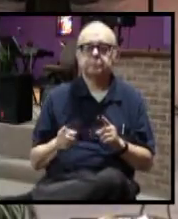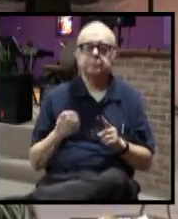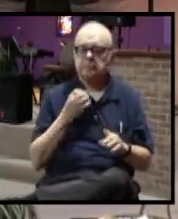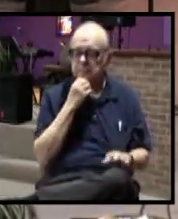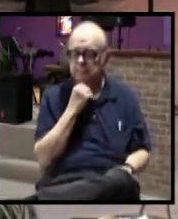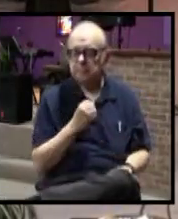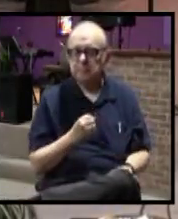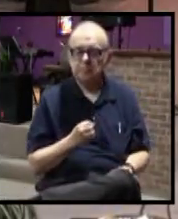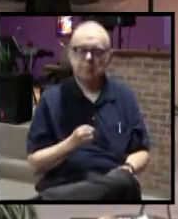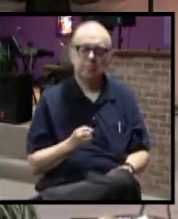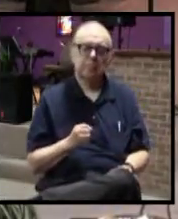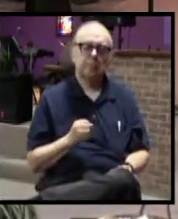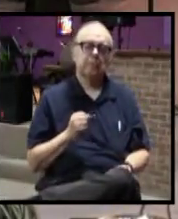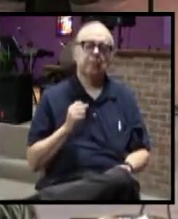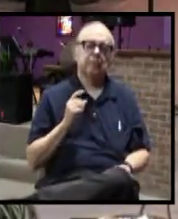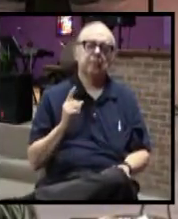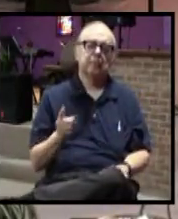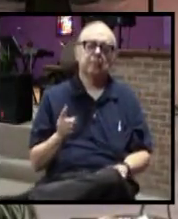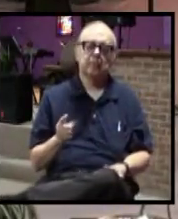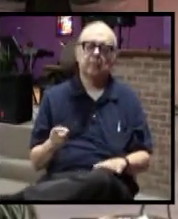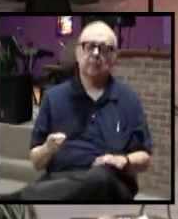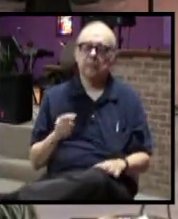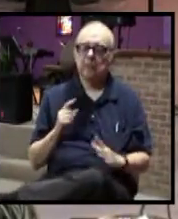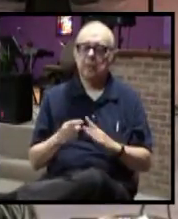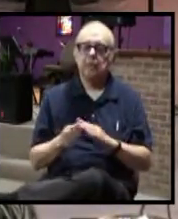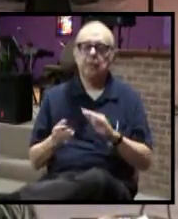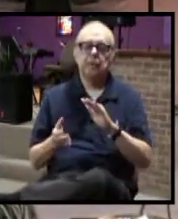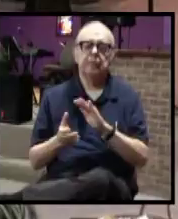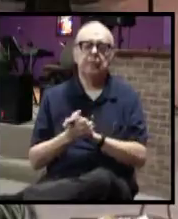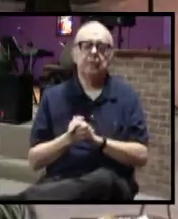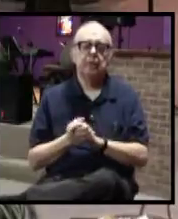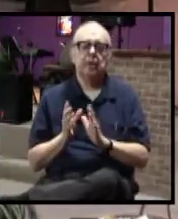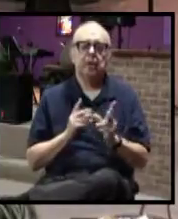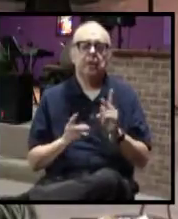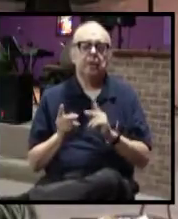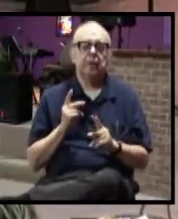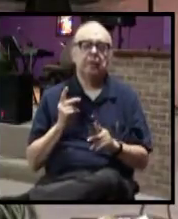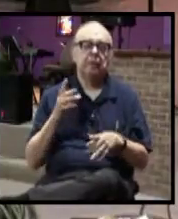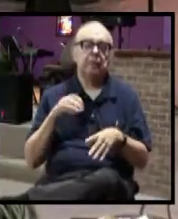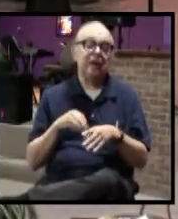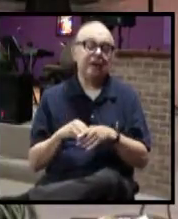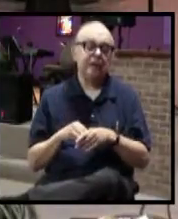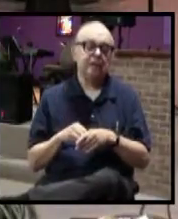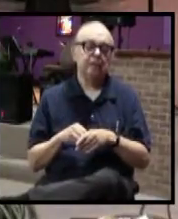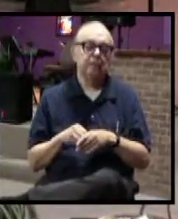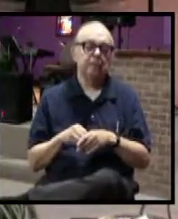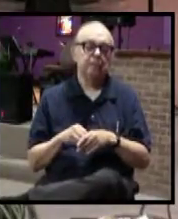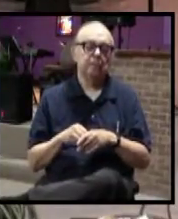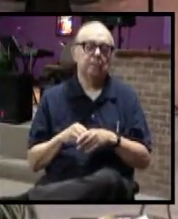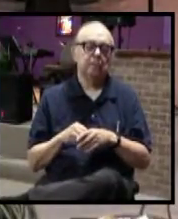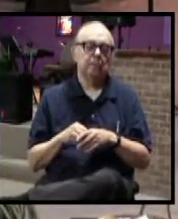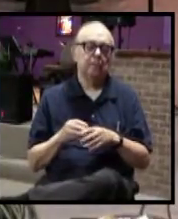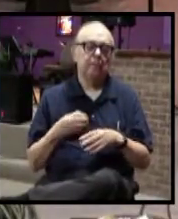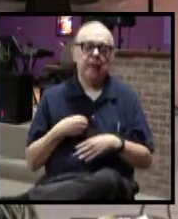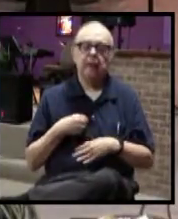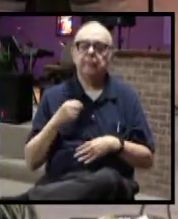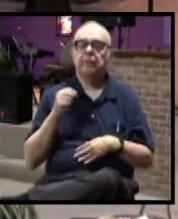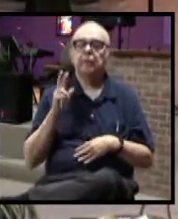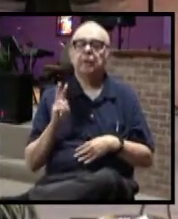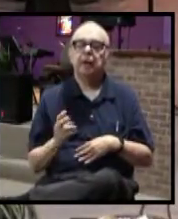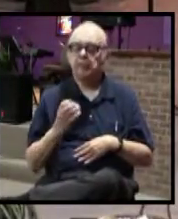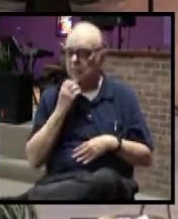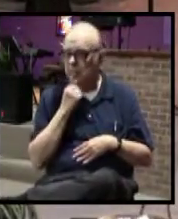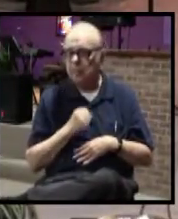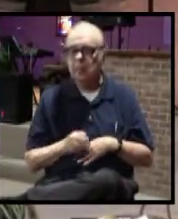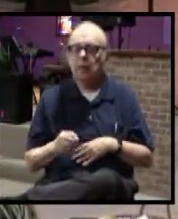these Jews went on to start marrying people in the group that they were taken into. So now